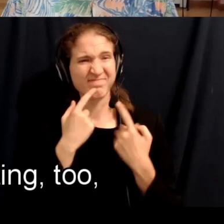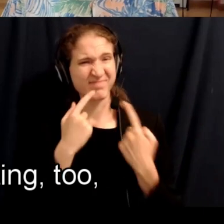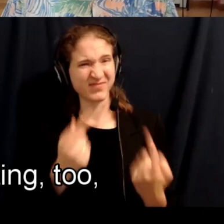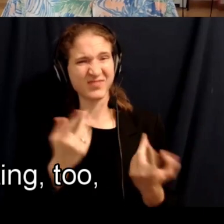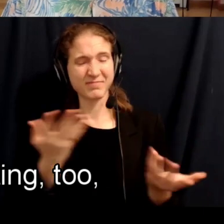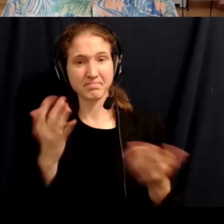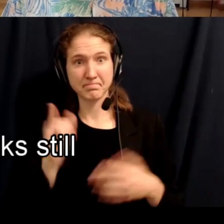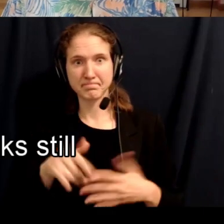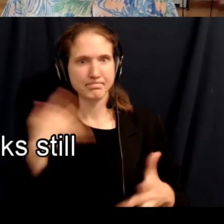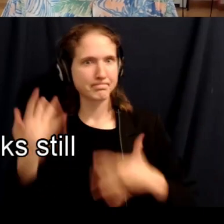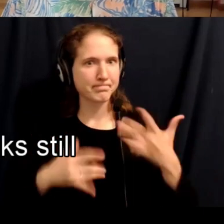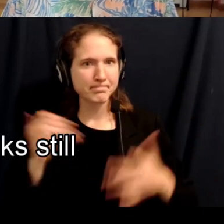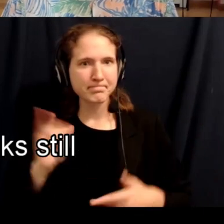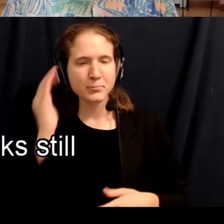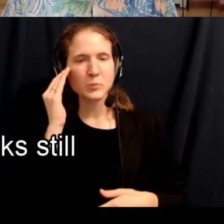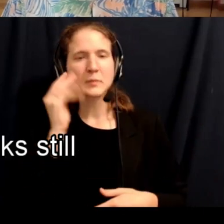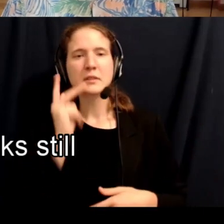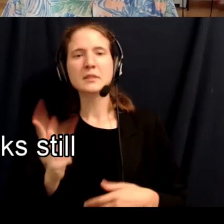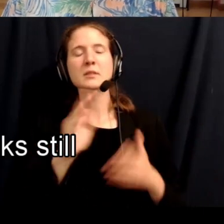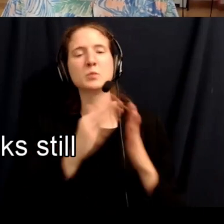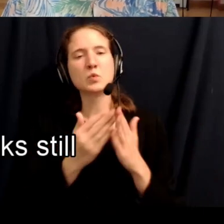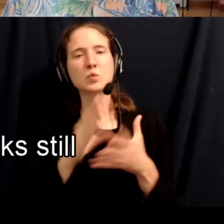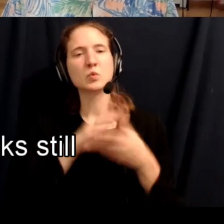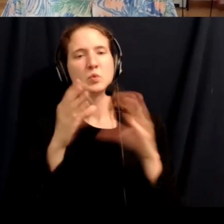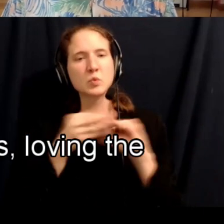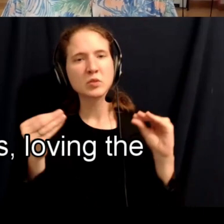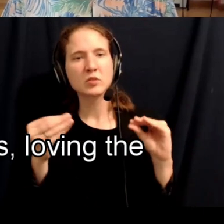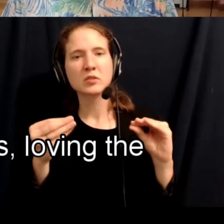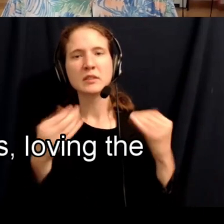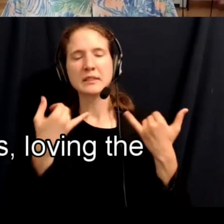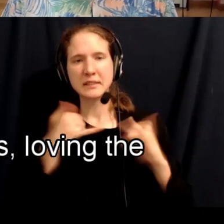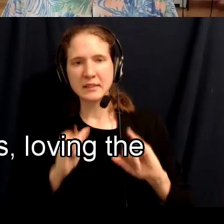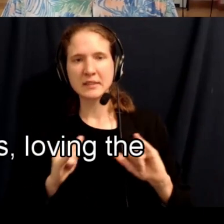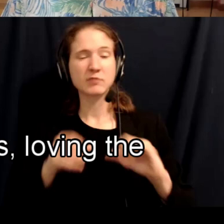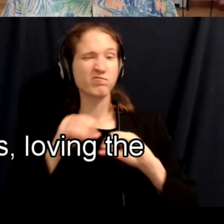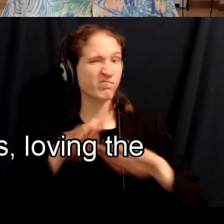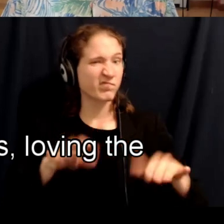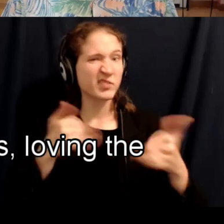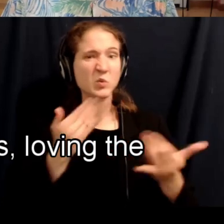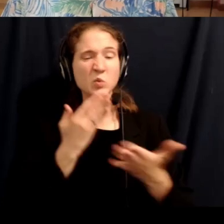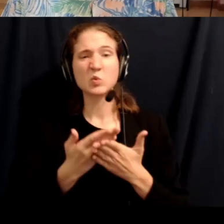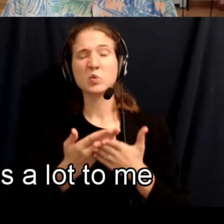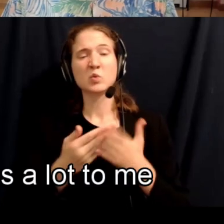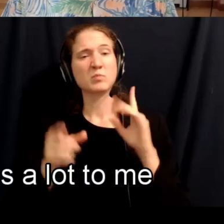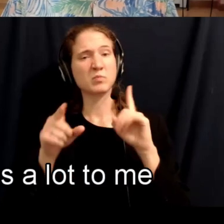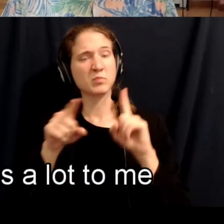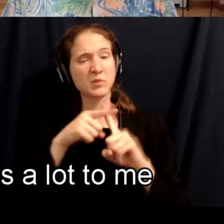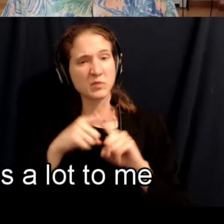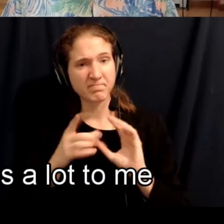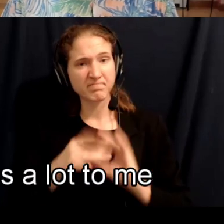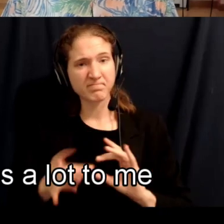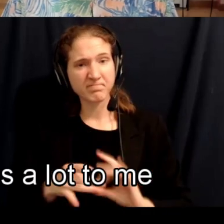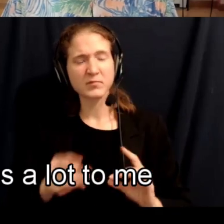that's kind of exciting too, to still see those books, still circulating, getting really good reviews, loving the illustrations, because that